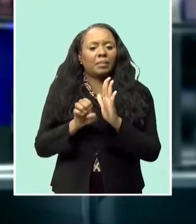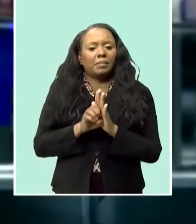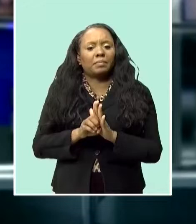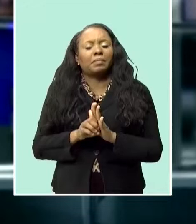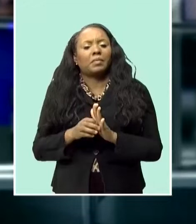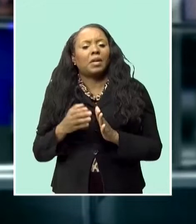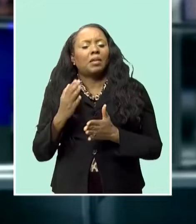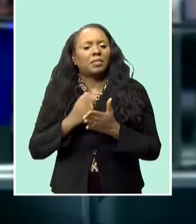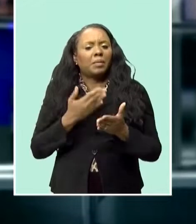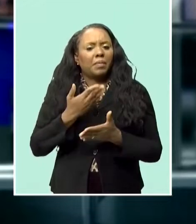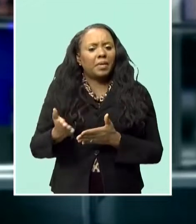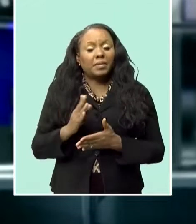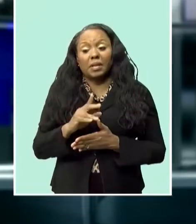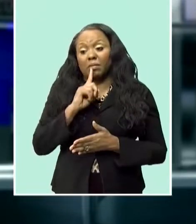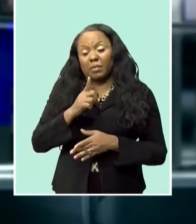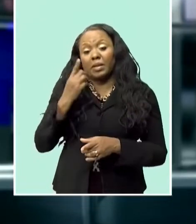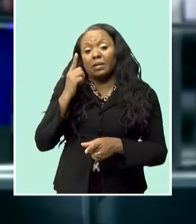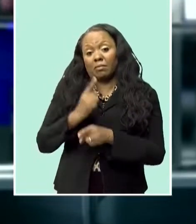got right.